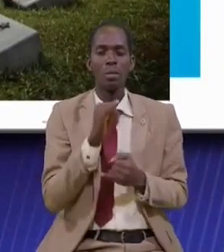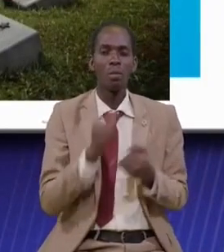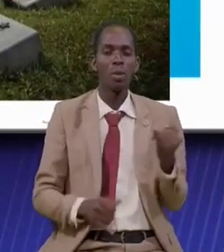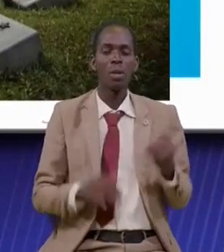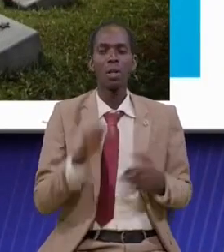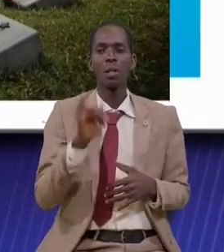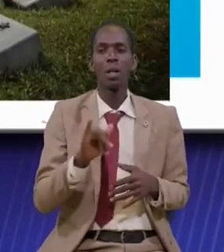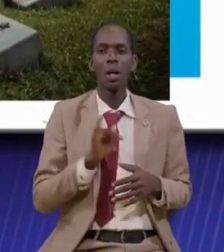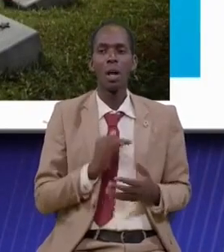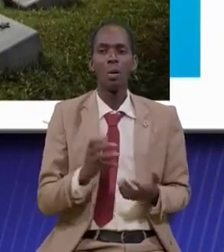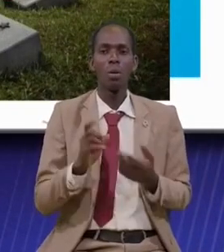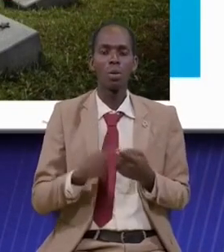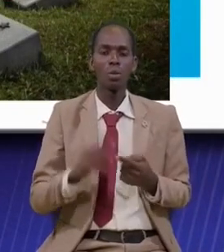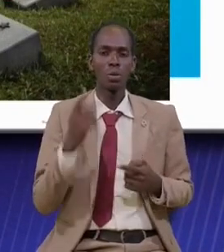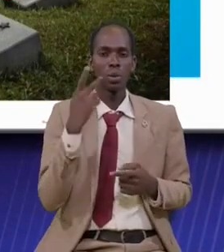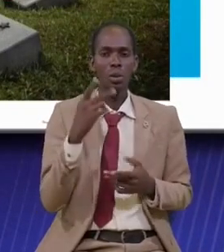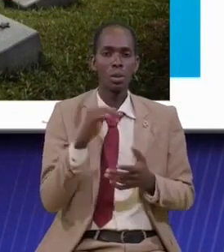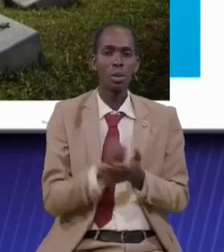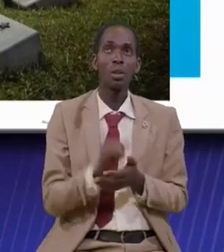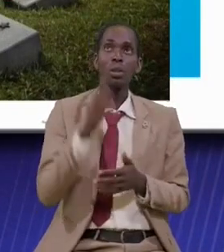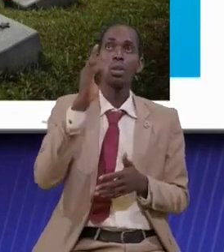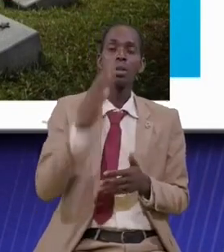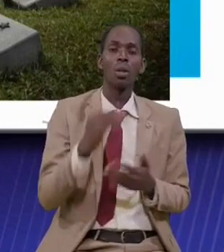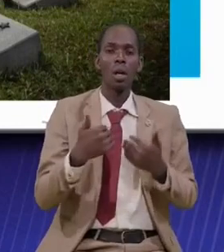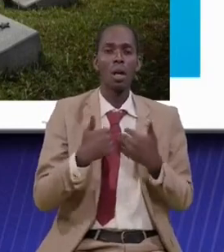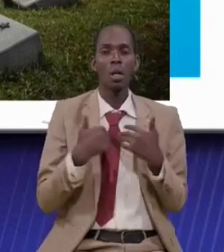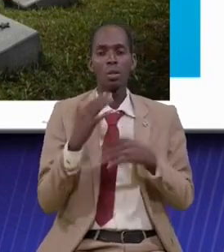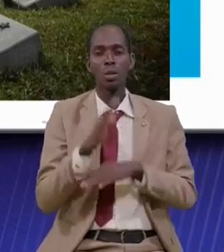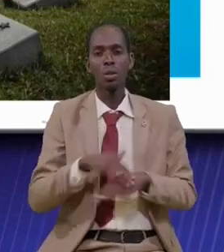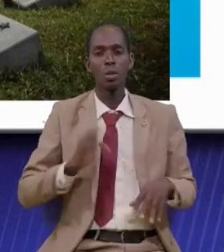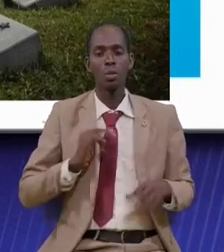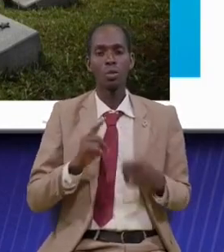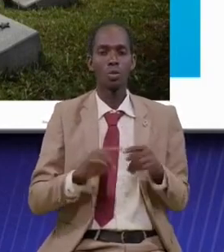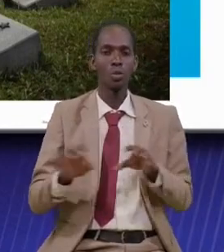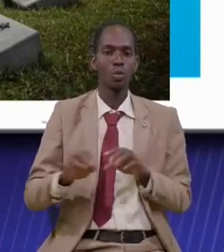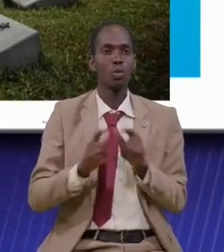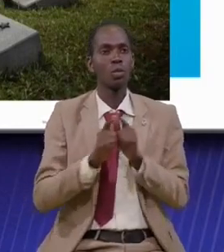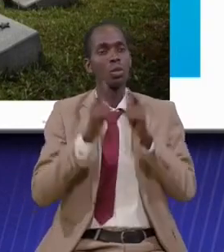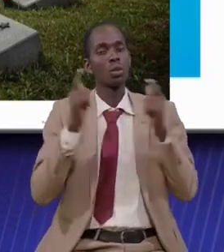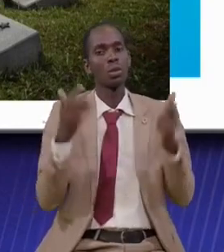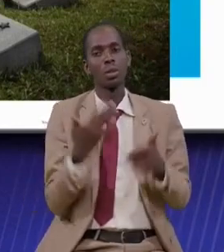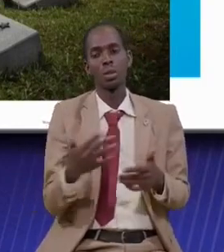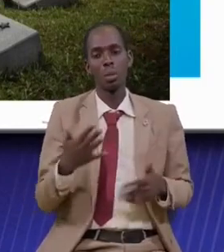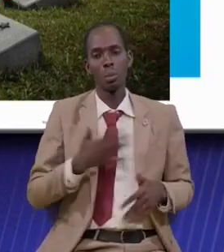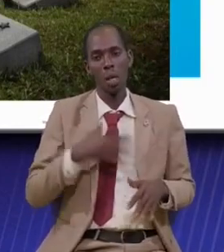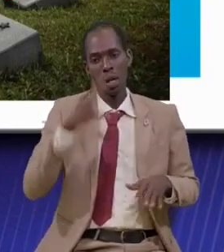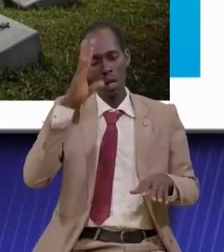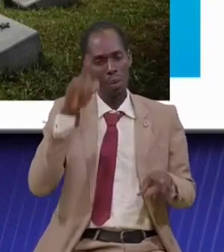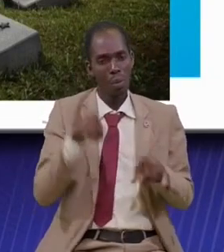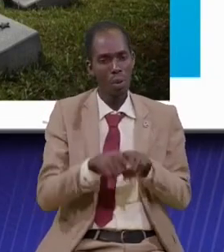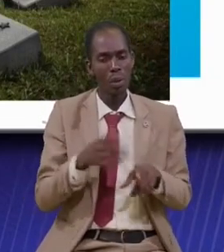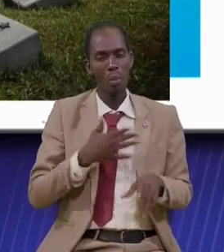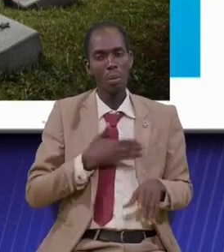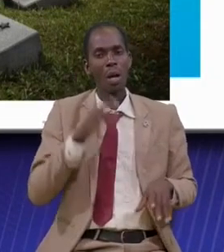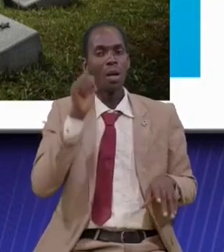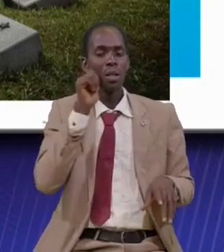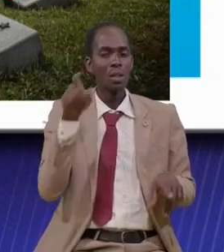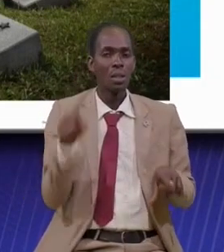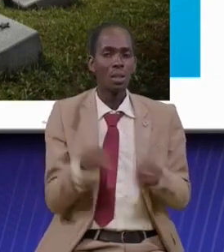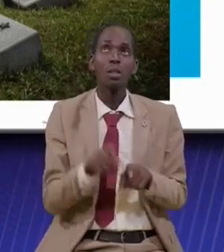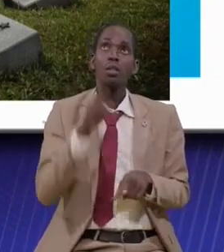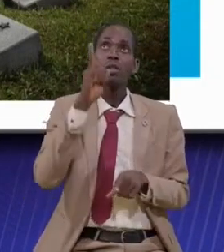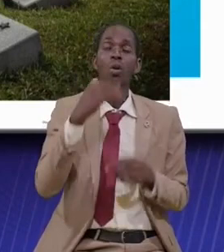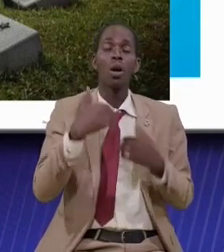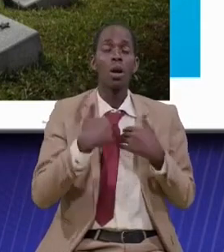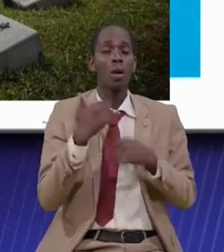that God has called us to do great things. My brothers, my sisters, God has called us. The Bible says, ye are